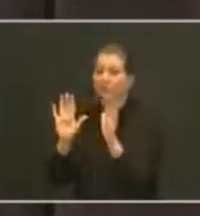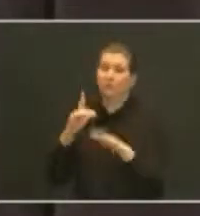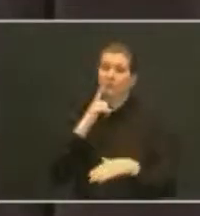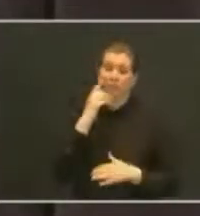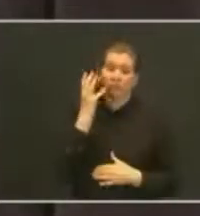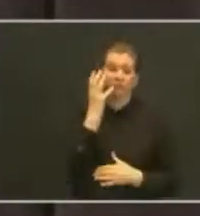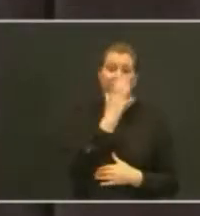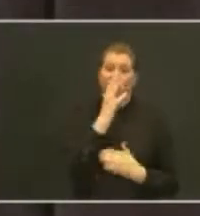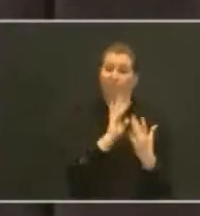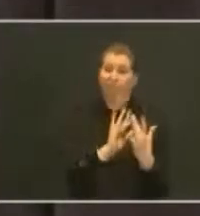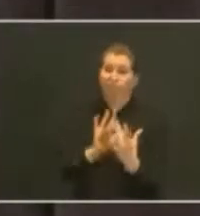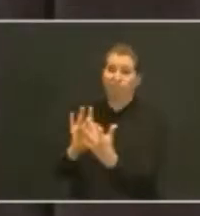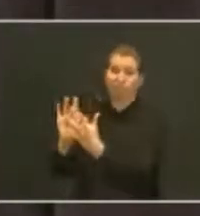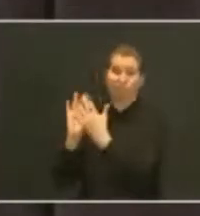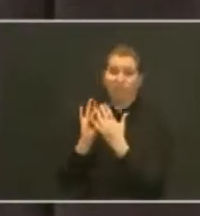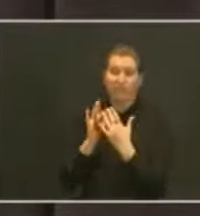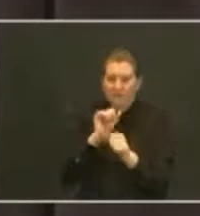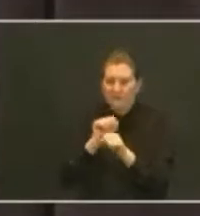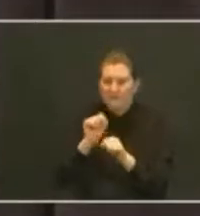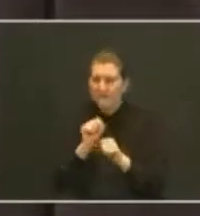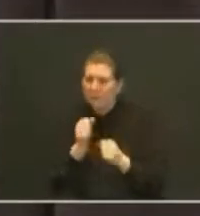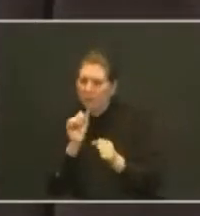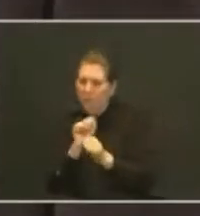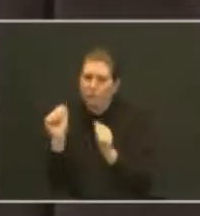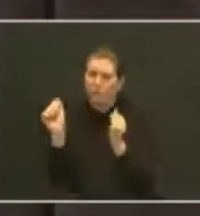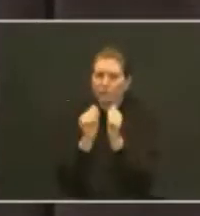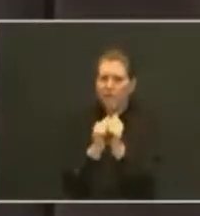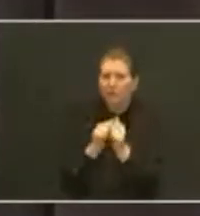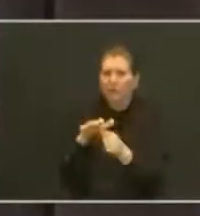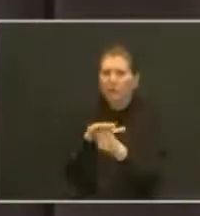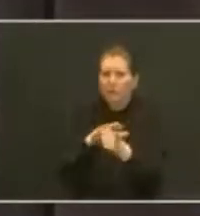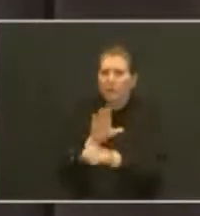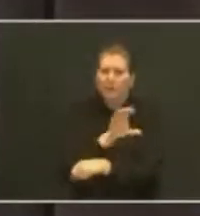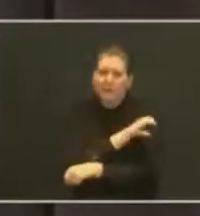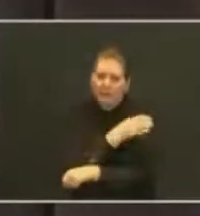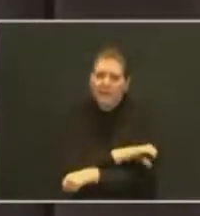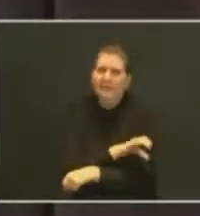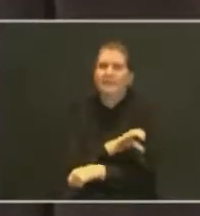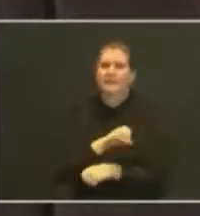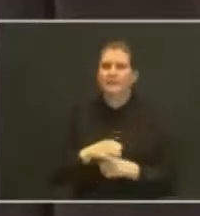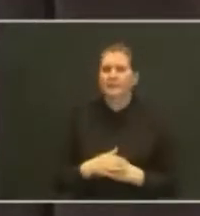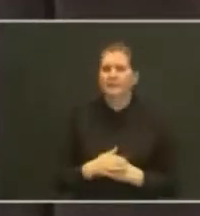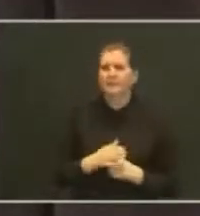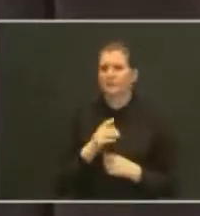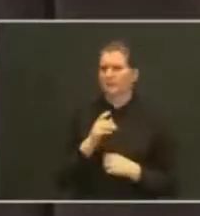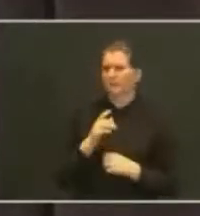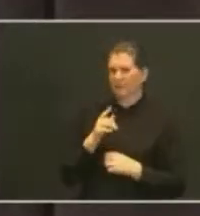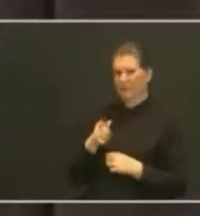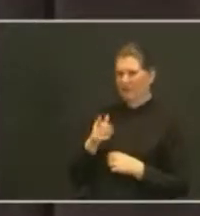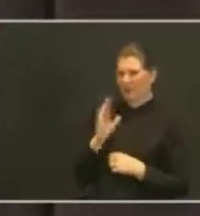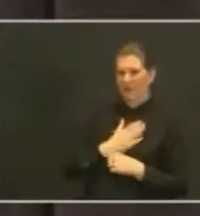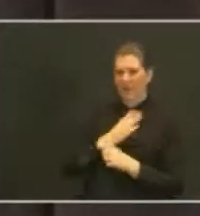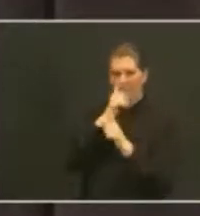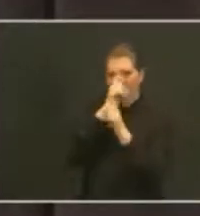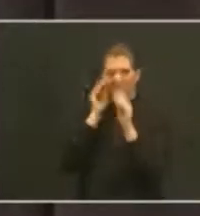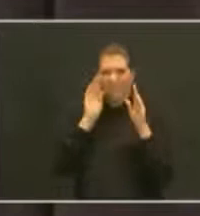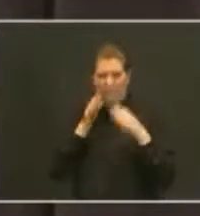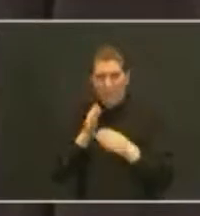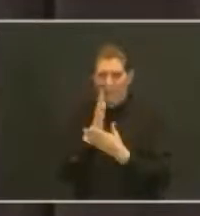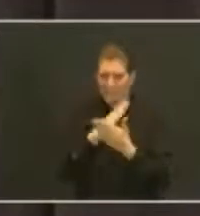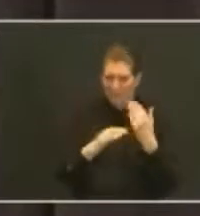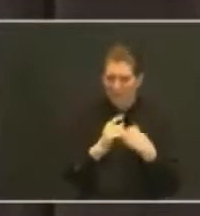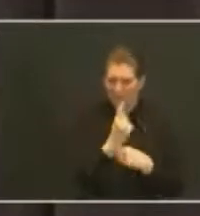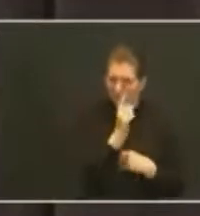residents to local clinics. Similar to our phase 1 approach of being targeted and